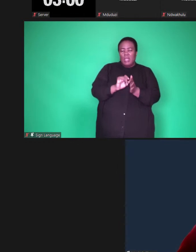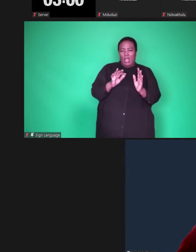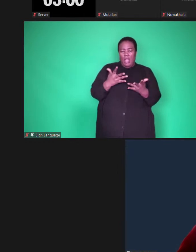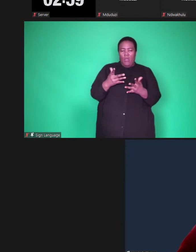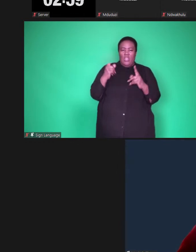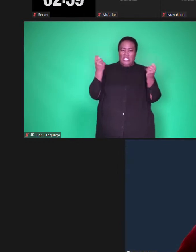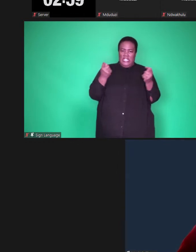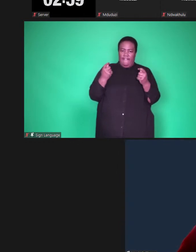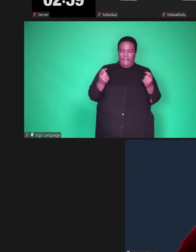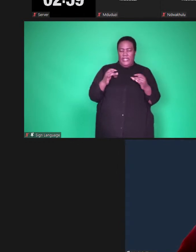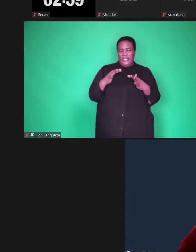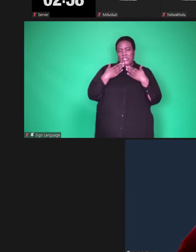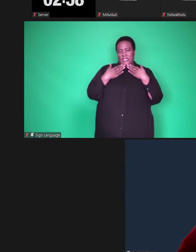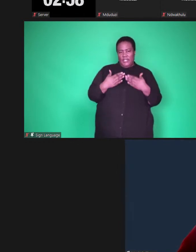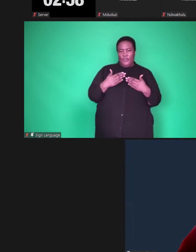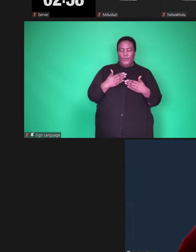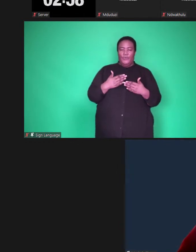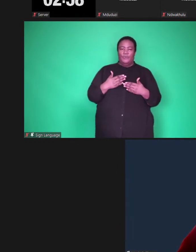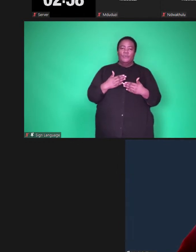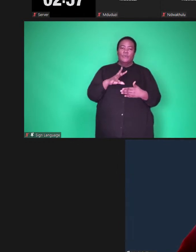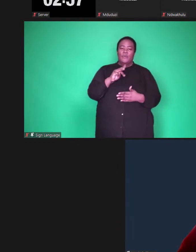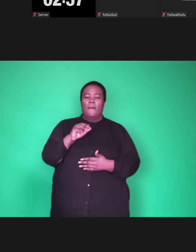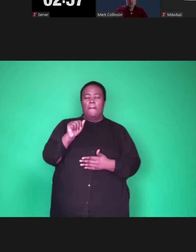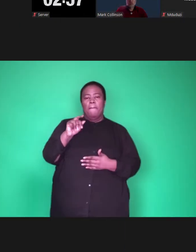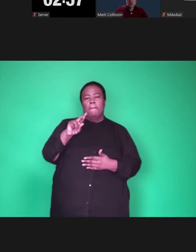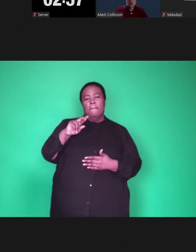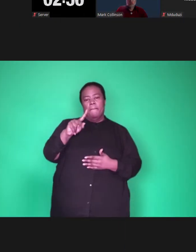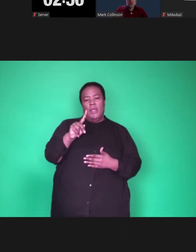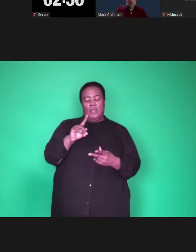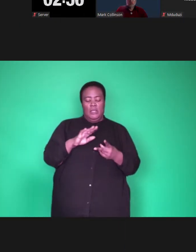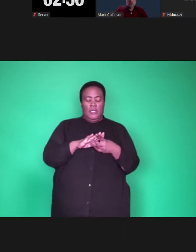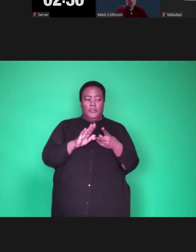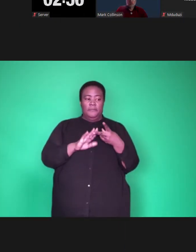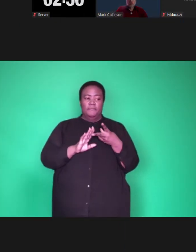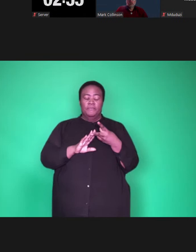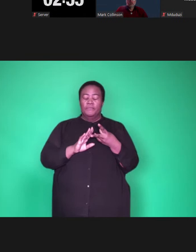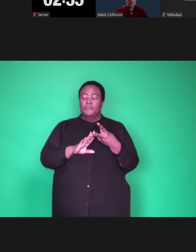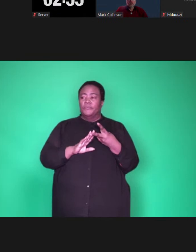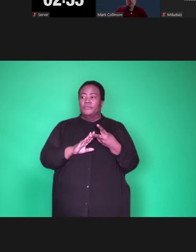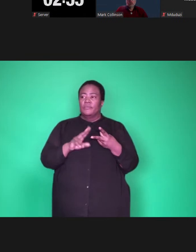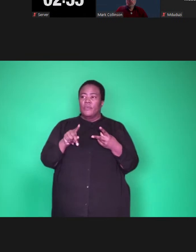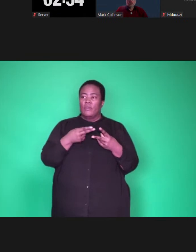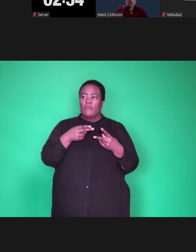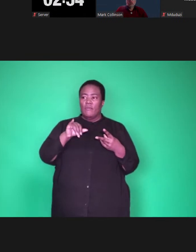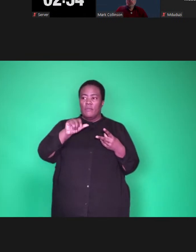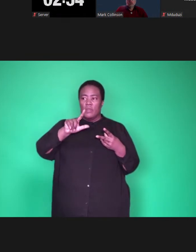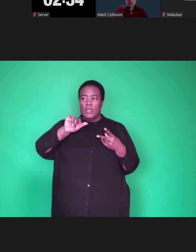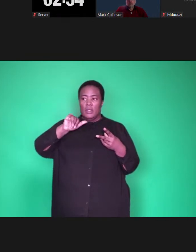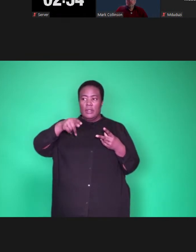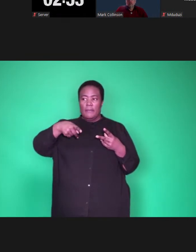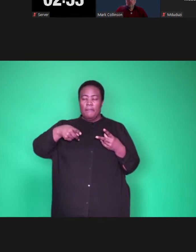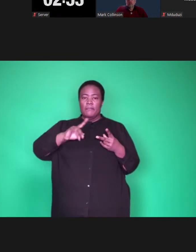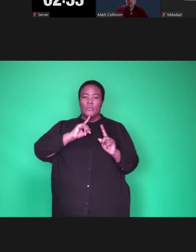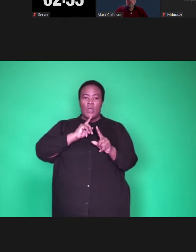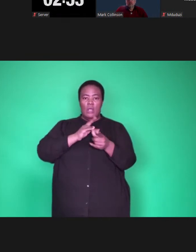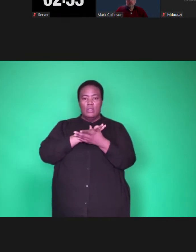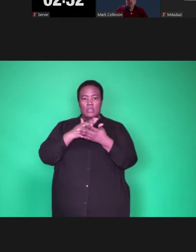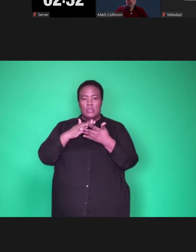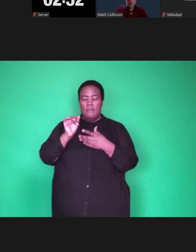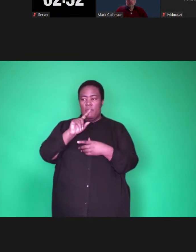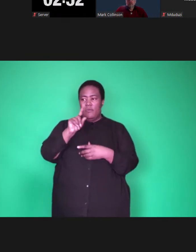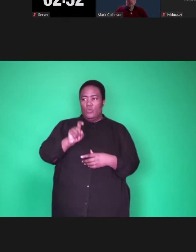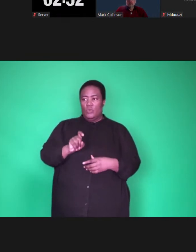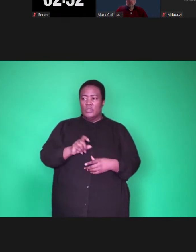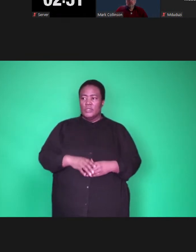Thanks so much, Mark. That's great. Can we move to Philippe to answer some of the selected questions?